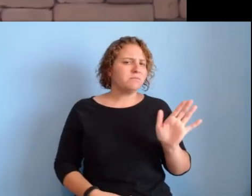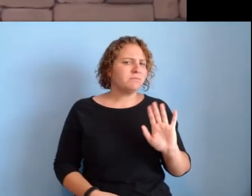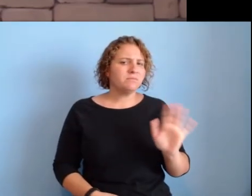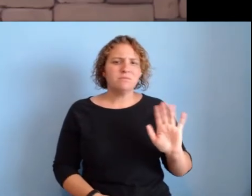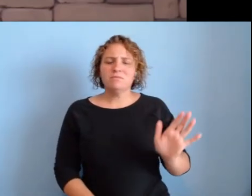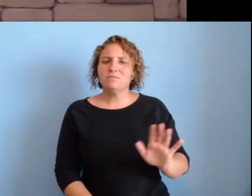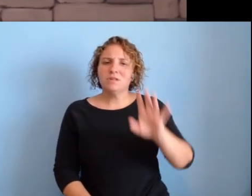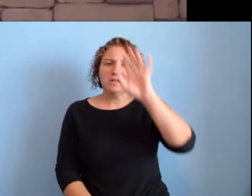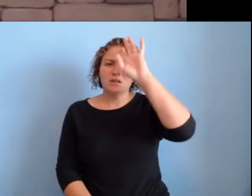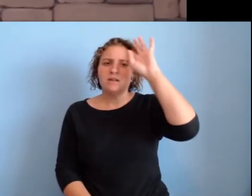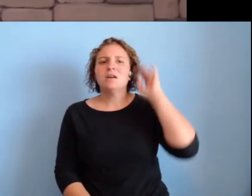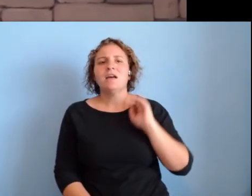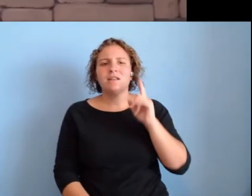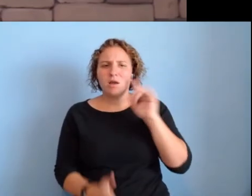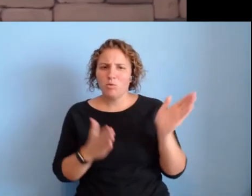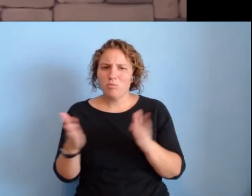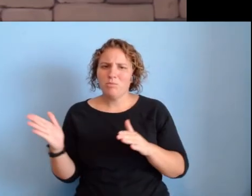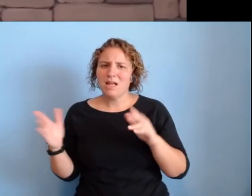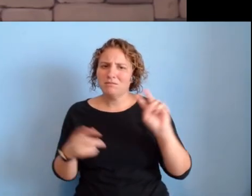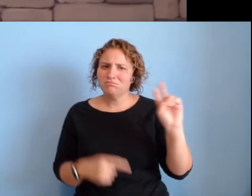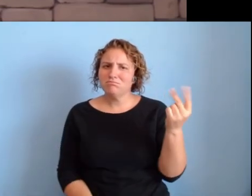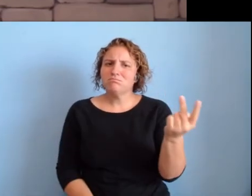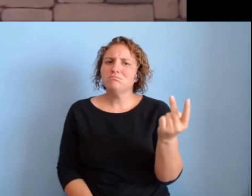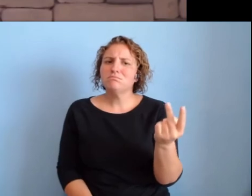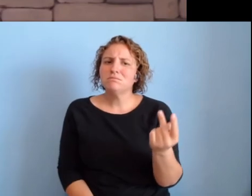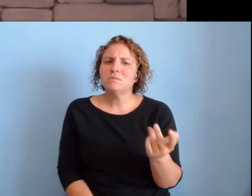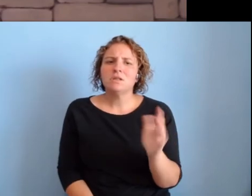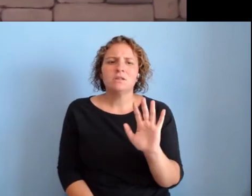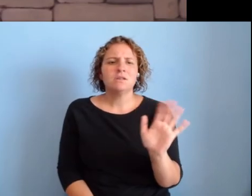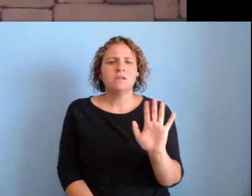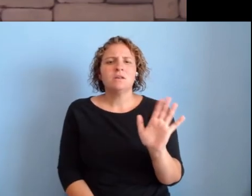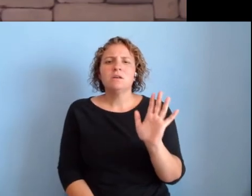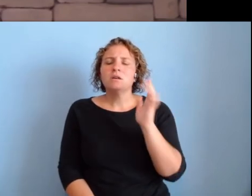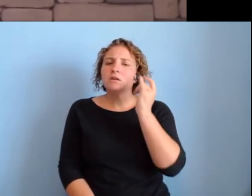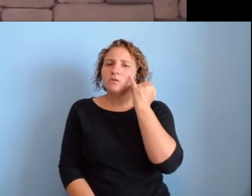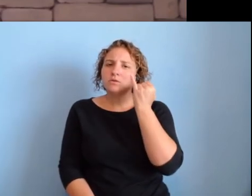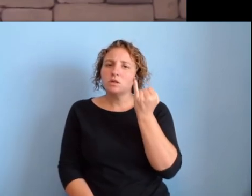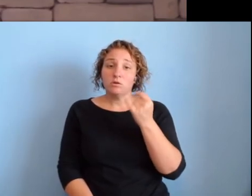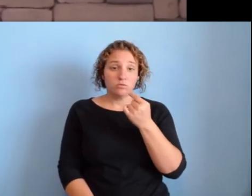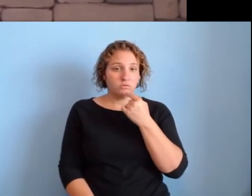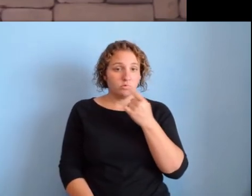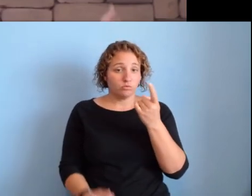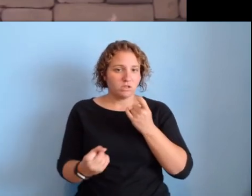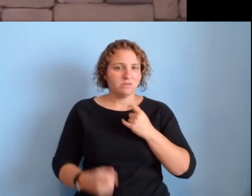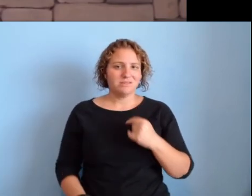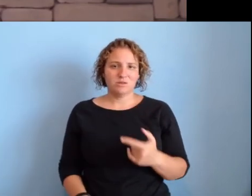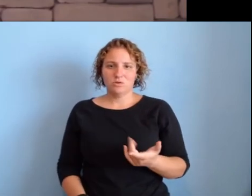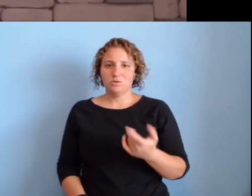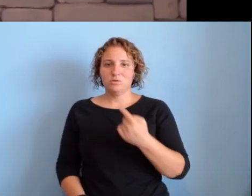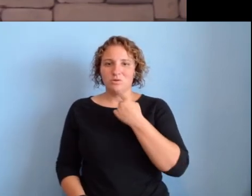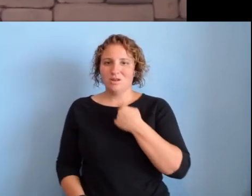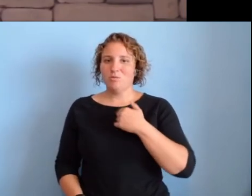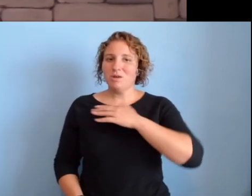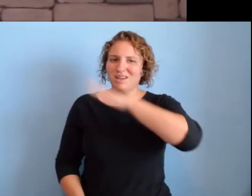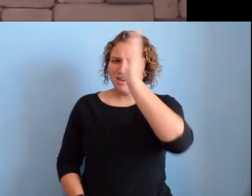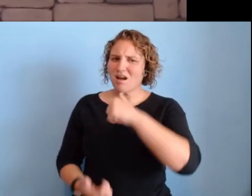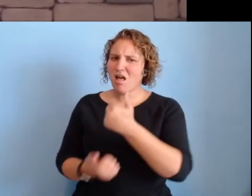And somehow we're in plan B. And the questions come up like this. So you tell me God's a God of love. Yeah, absolutely. Don't you know?